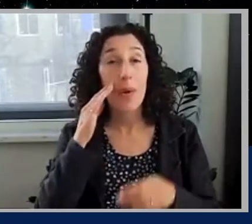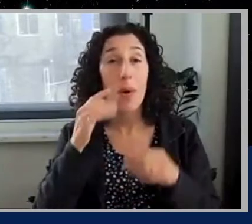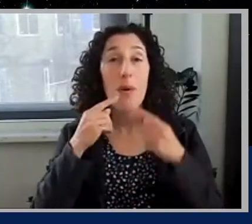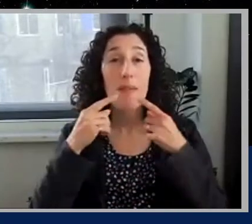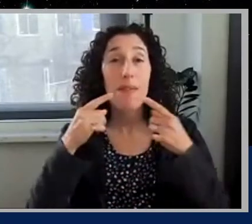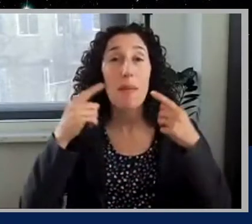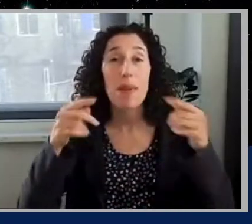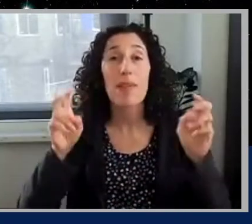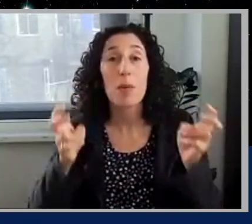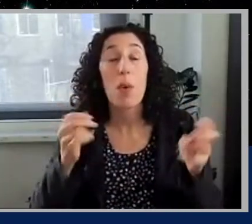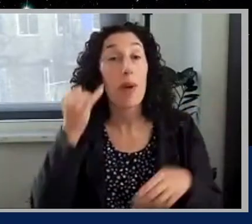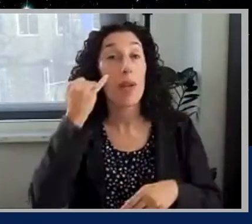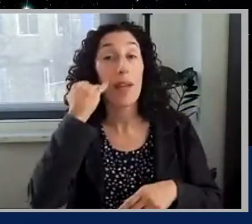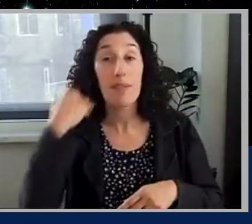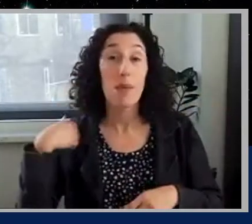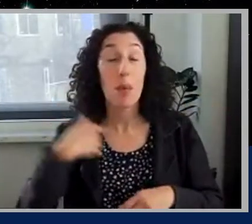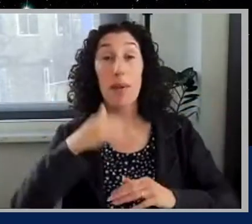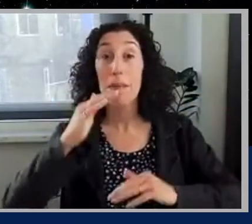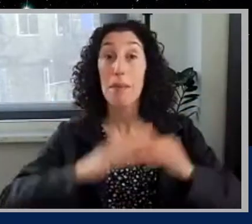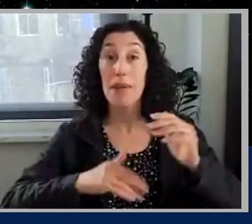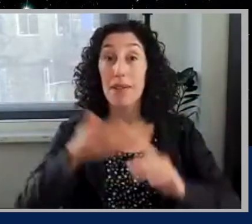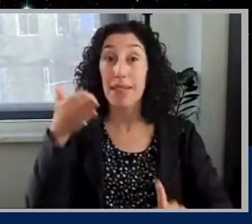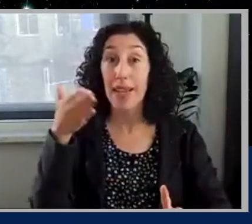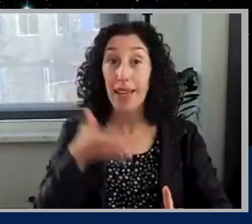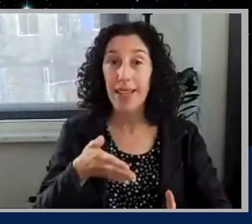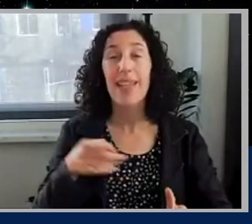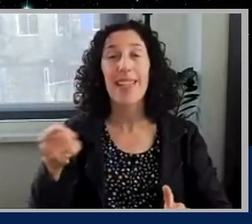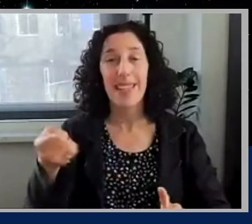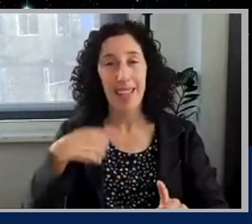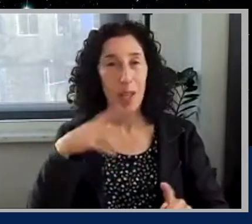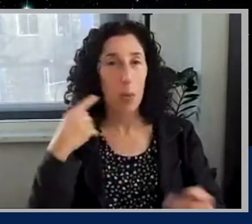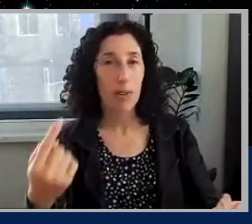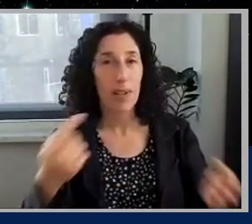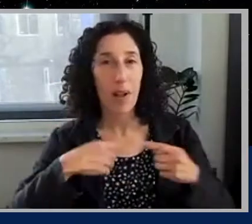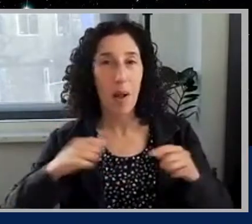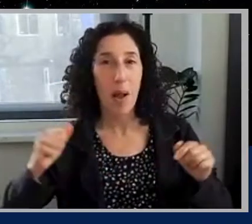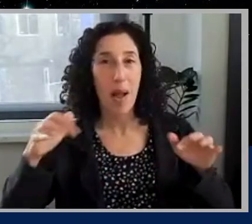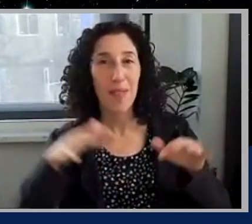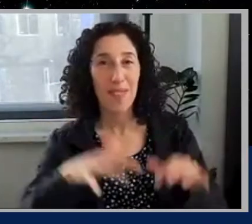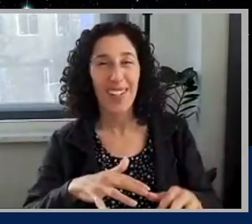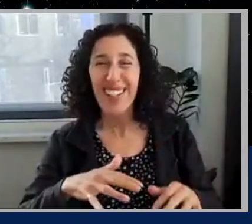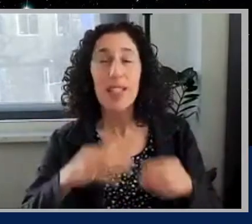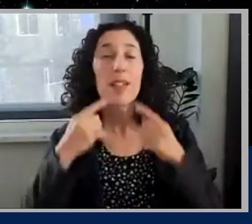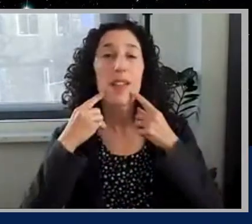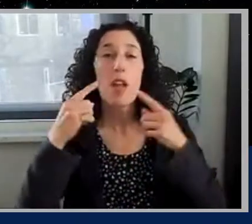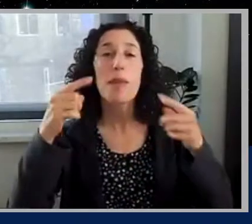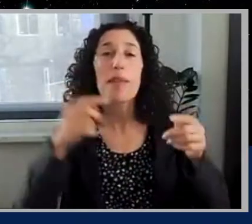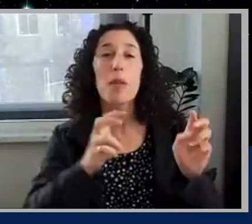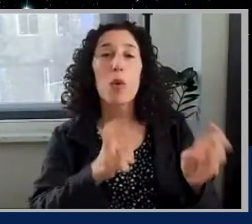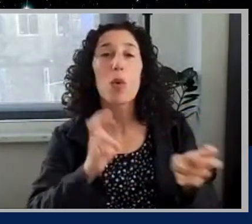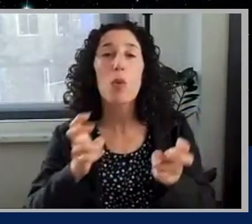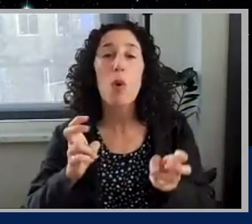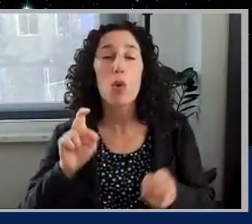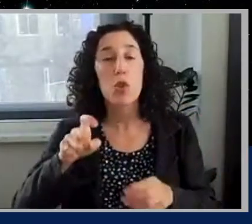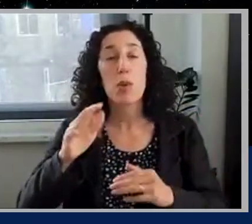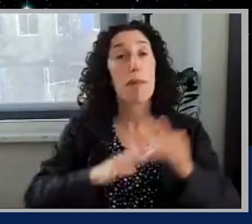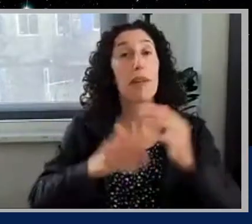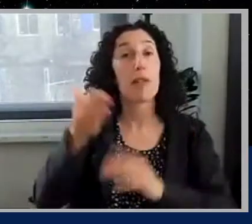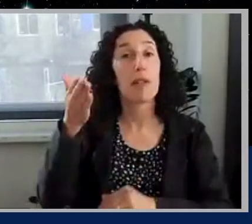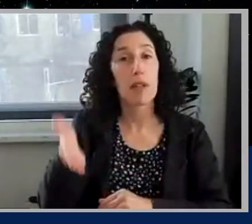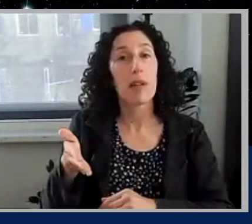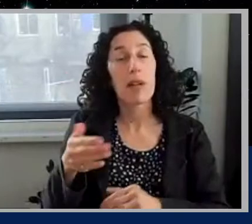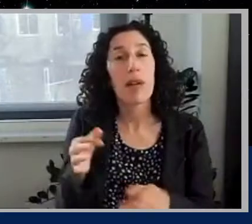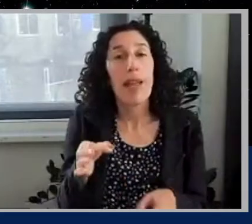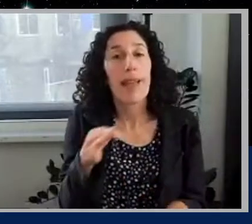aren't able to count right now will be there. Yeah. And I feel like on one hand, there's that thing about forcing people